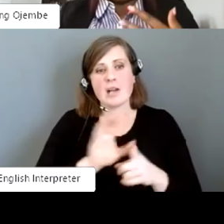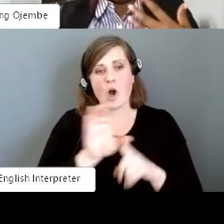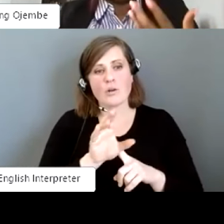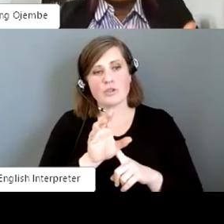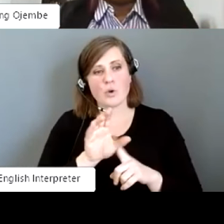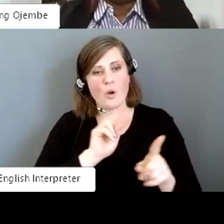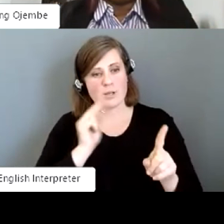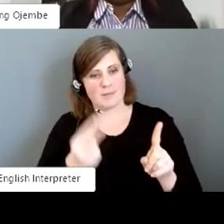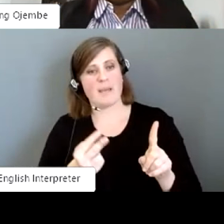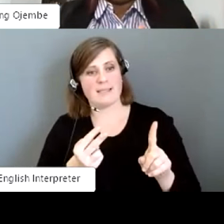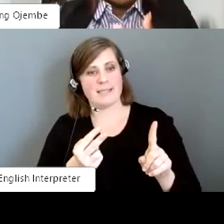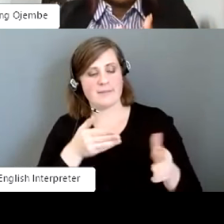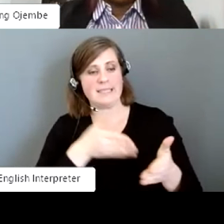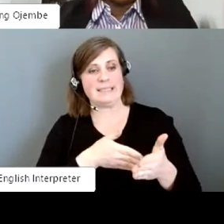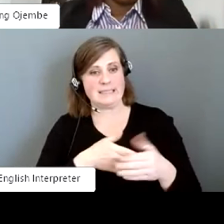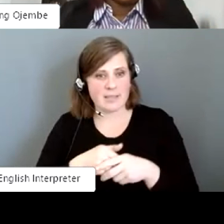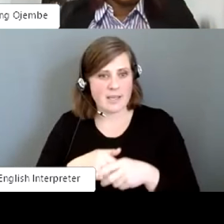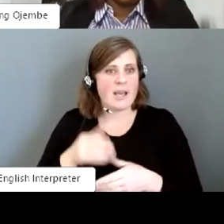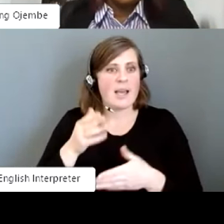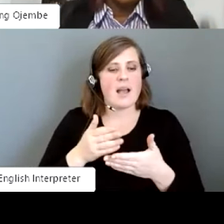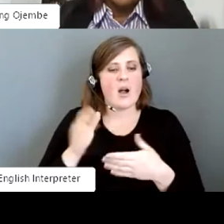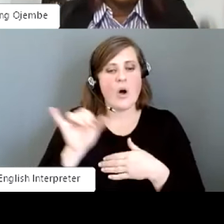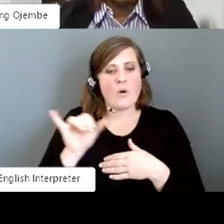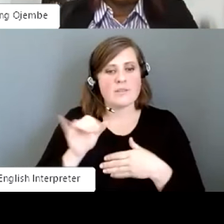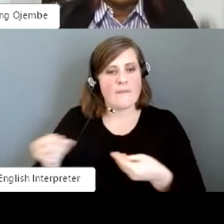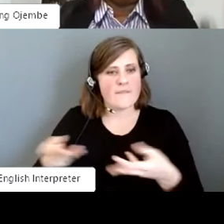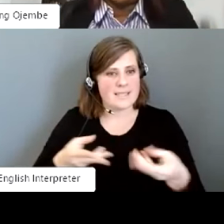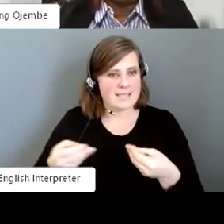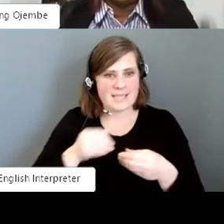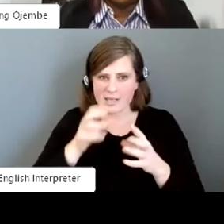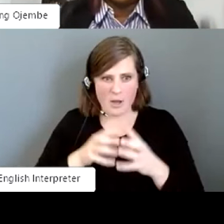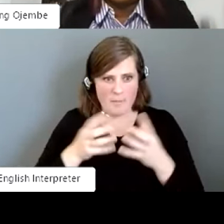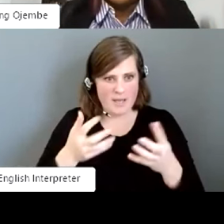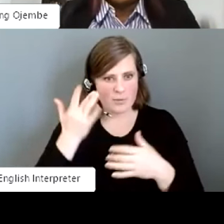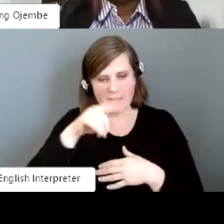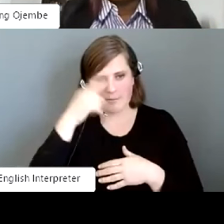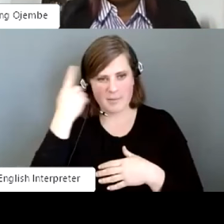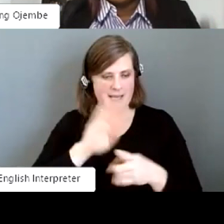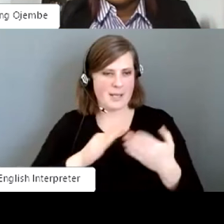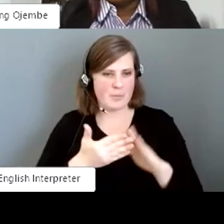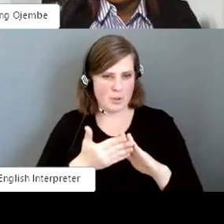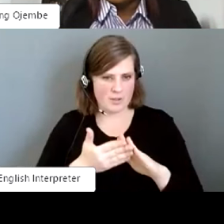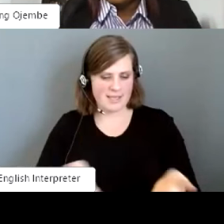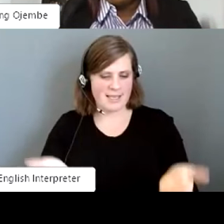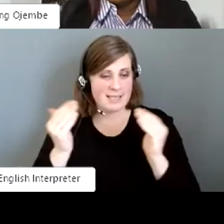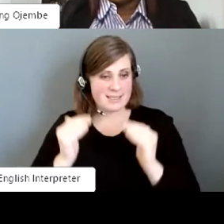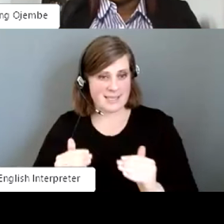common ground facilitates connection and trust by the Black community.